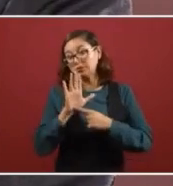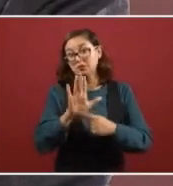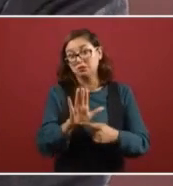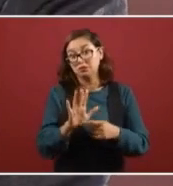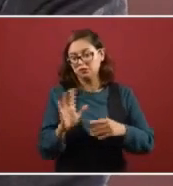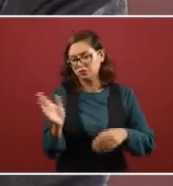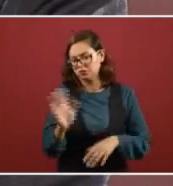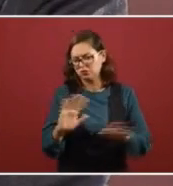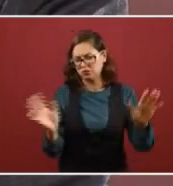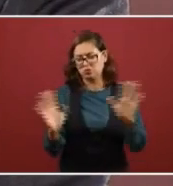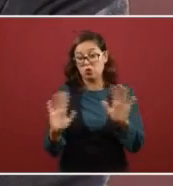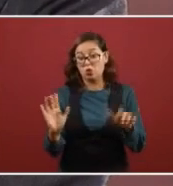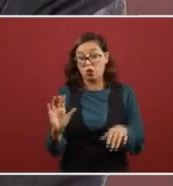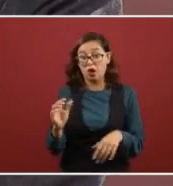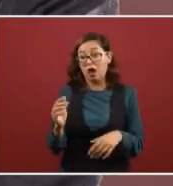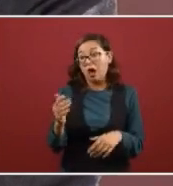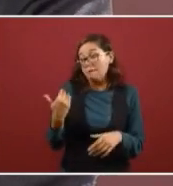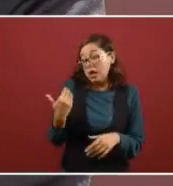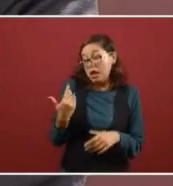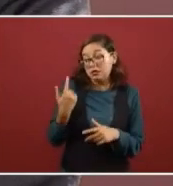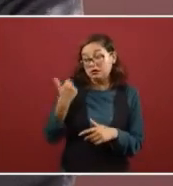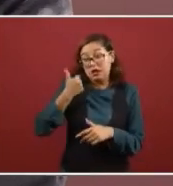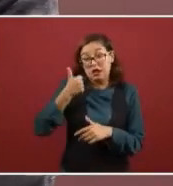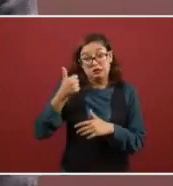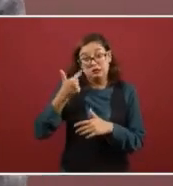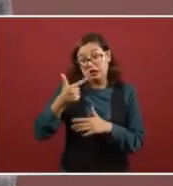it as if we started here.